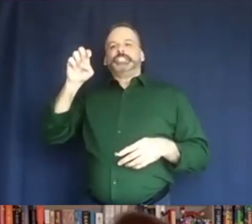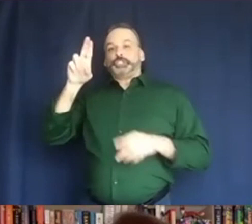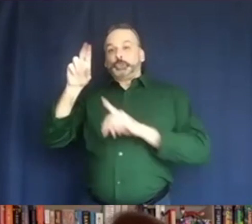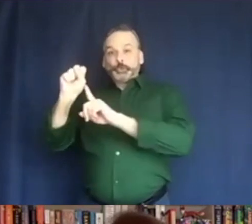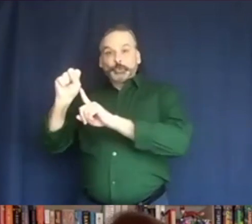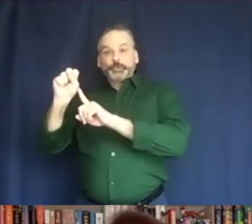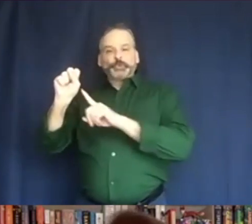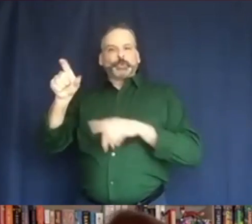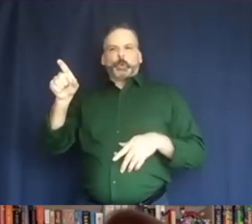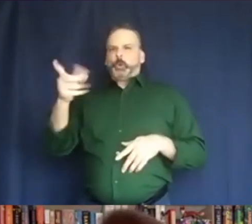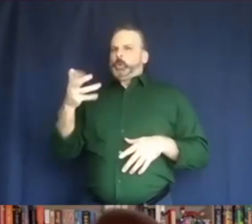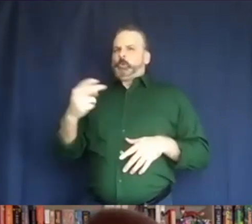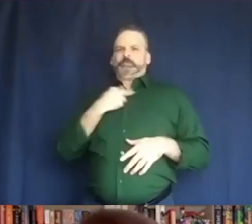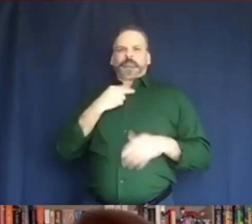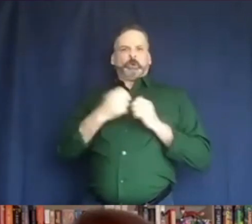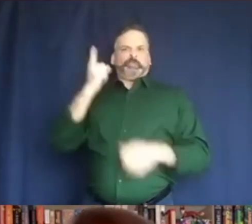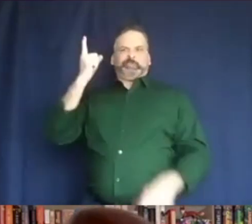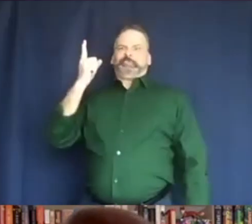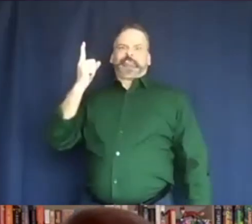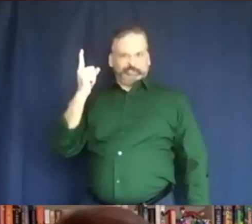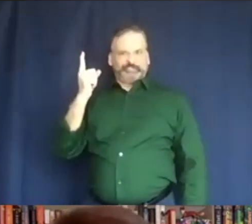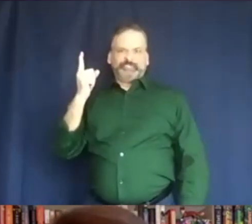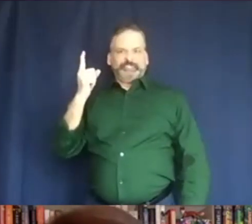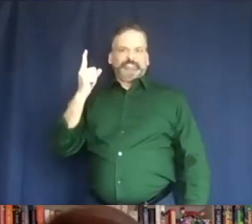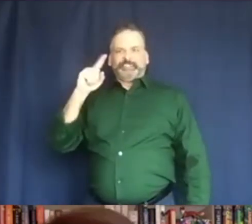oh, you don't want to be quarantined with that guy. Just come on.